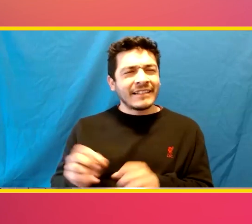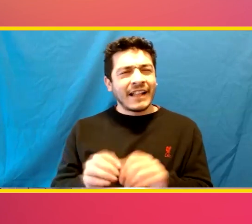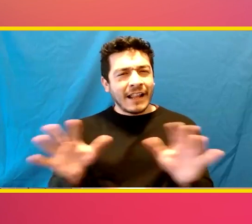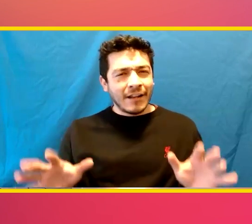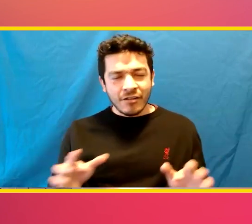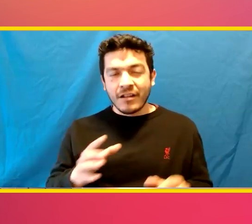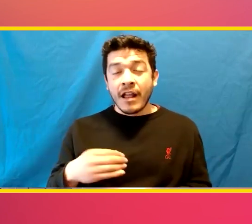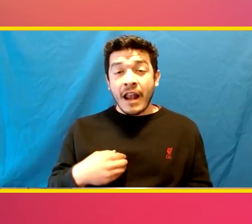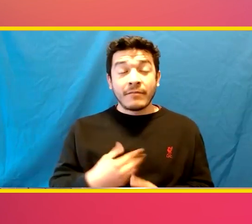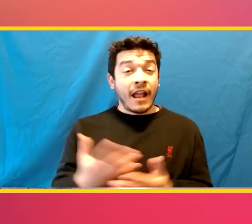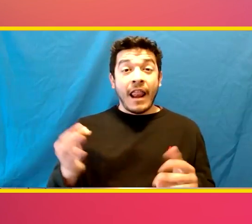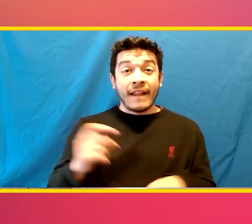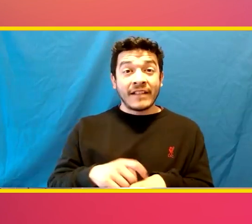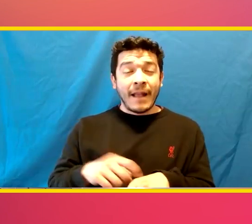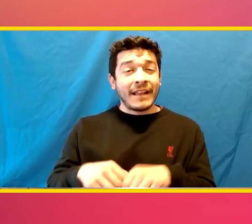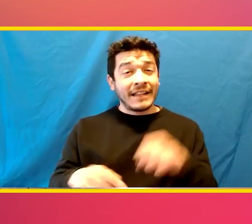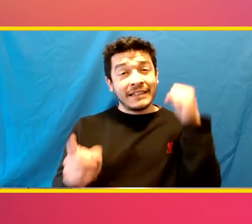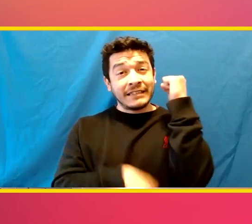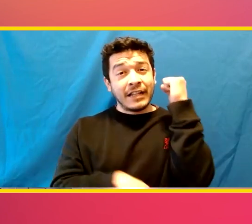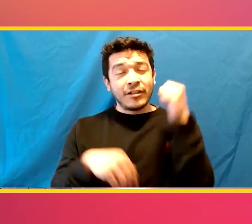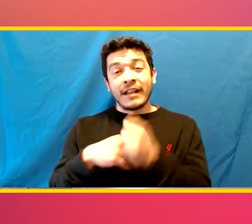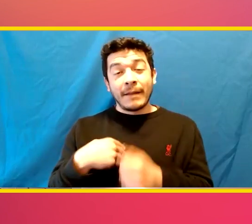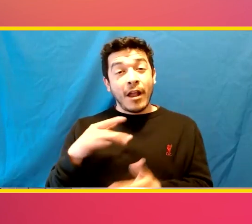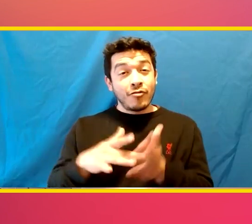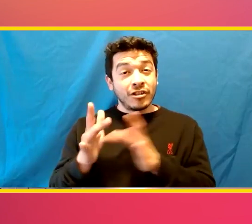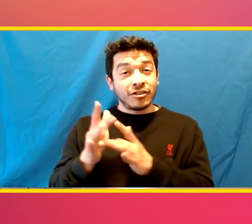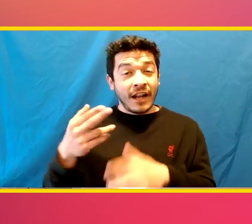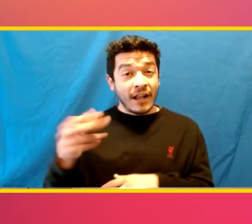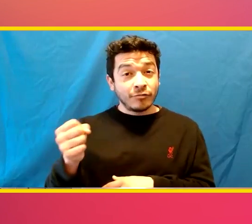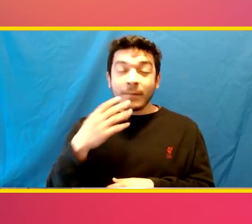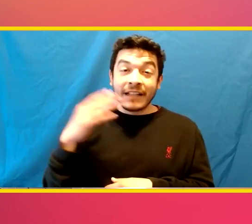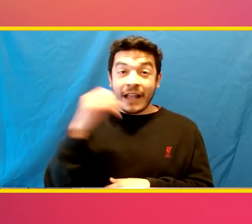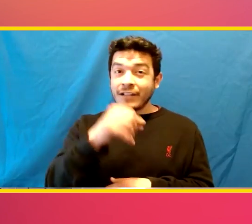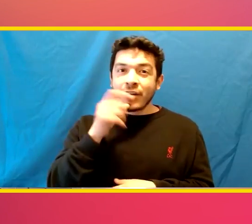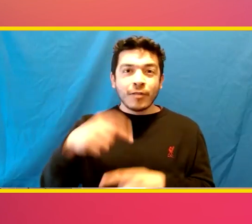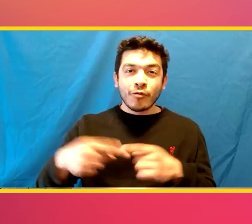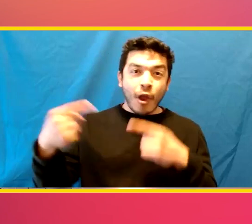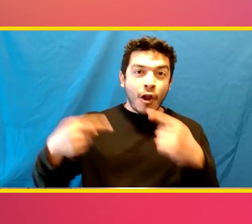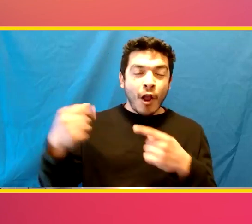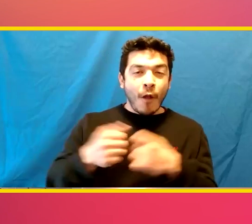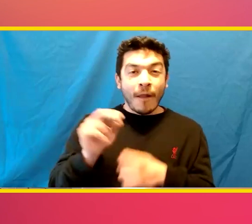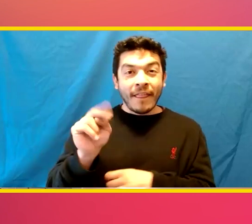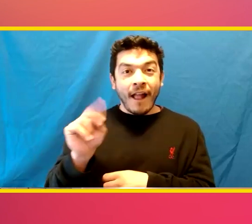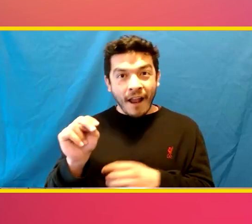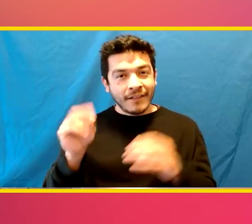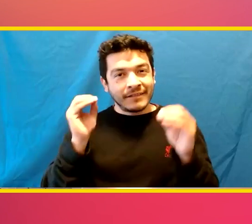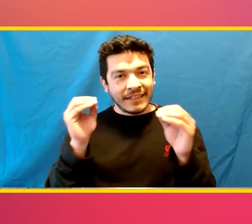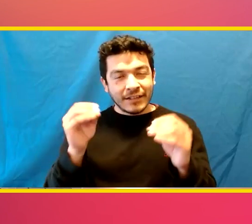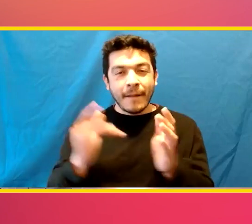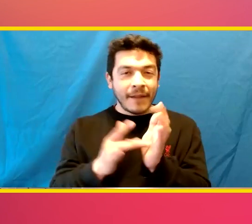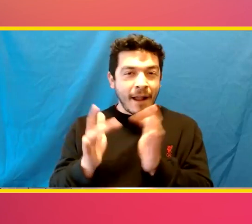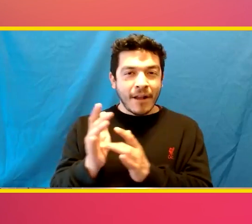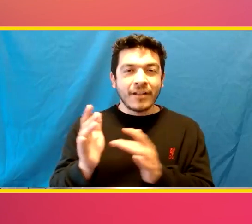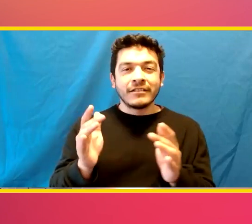a lot of time in detention in my Christian high school because apparently you're not supposed to argue with nuns teaching Bible